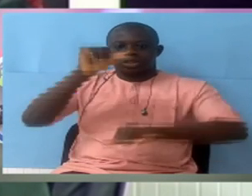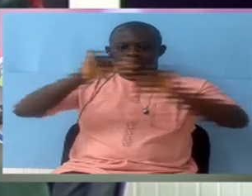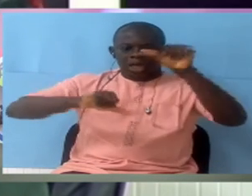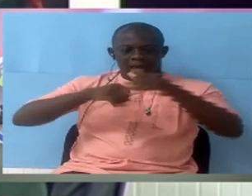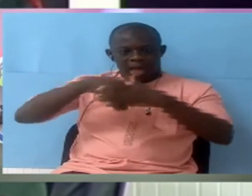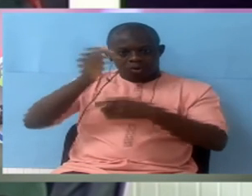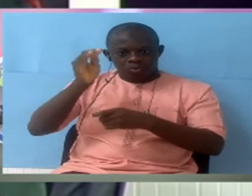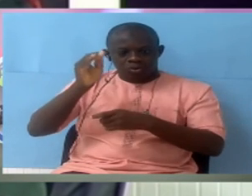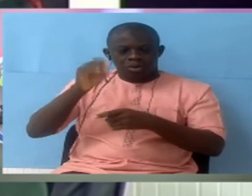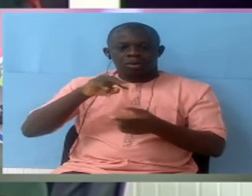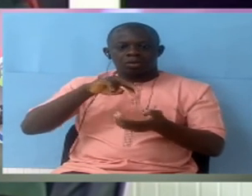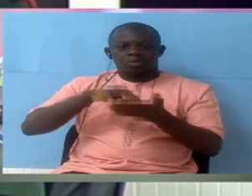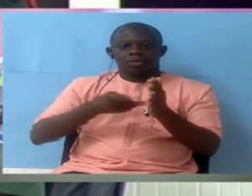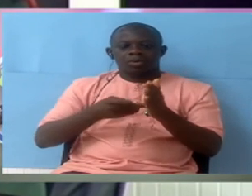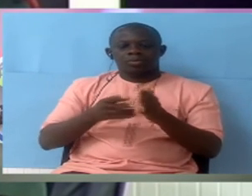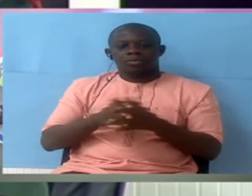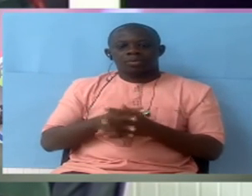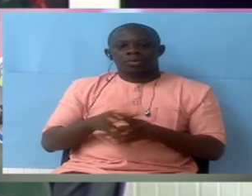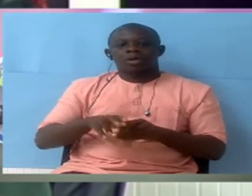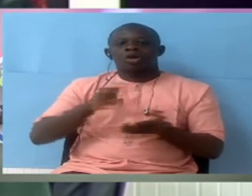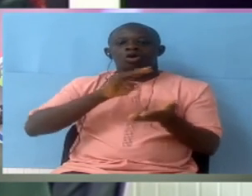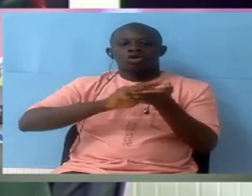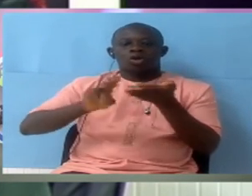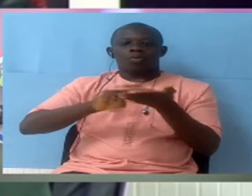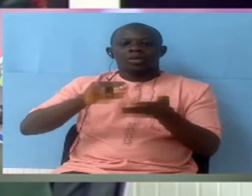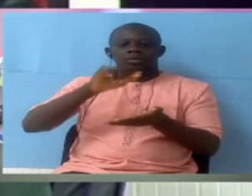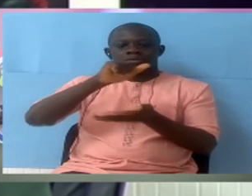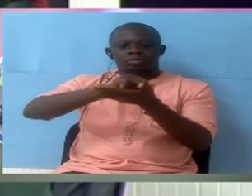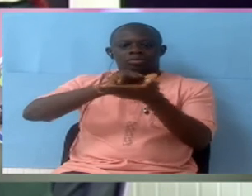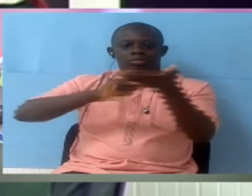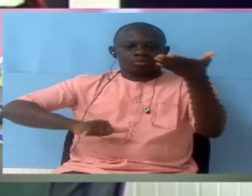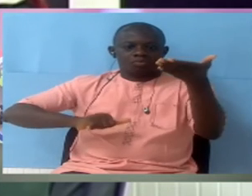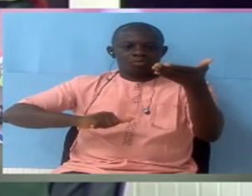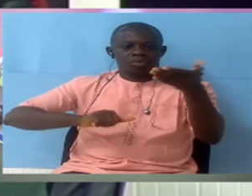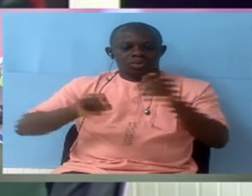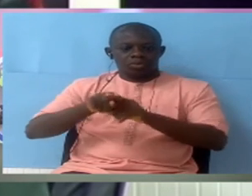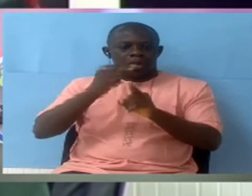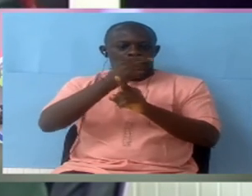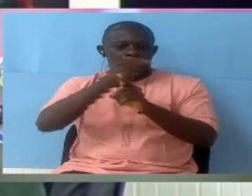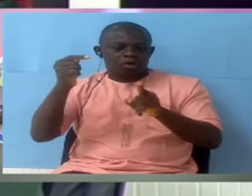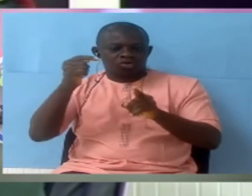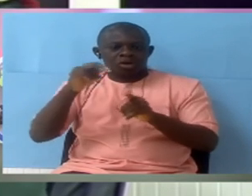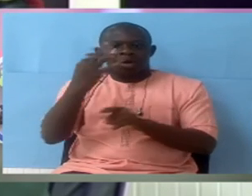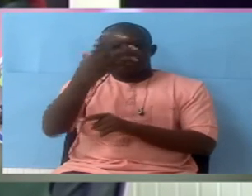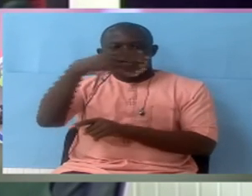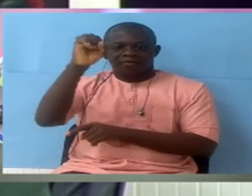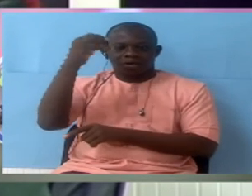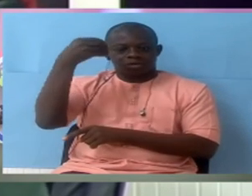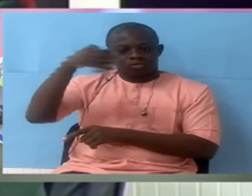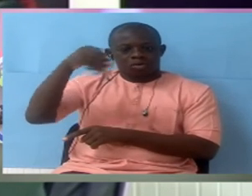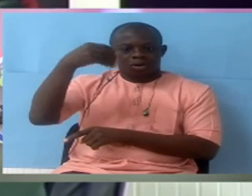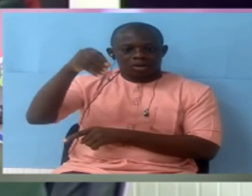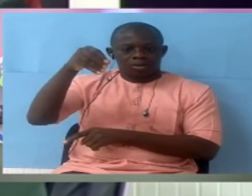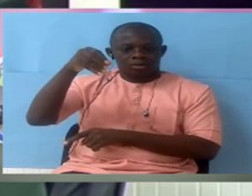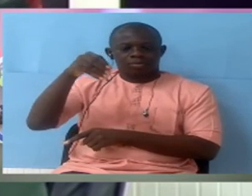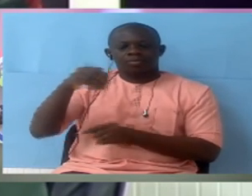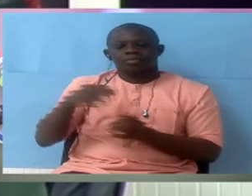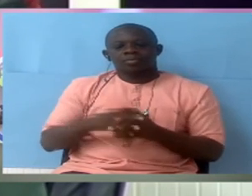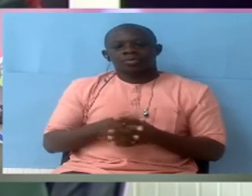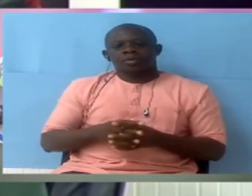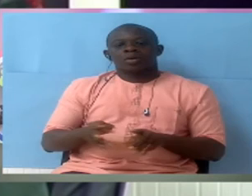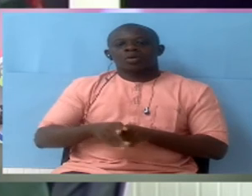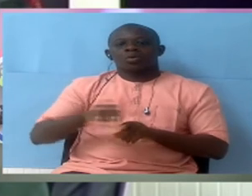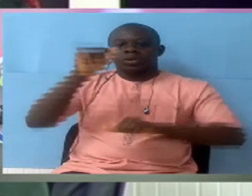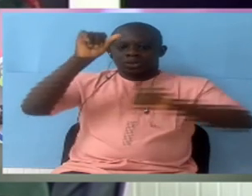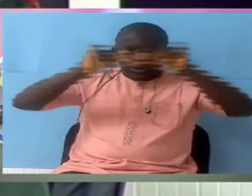genn. They normally deduct $500. Dañ ñe faral di genné juromi temeri dollar. To